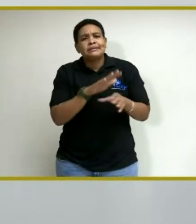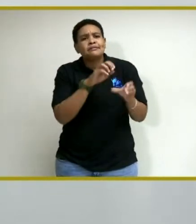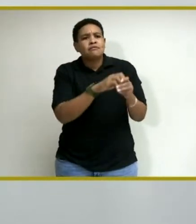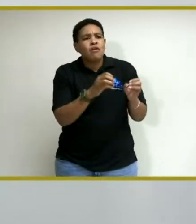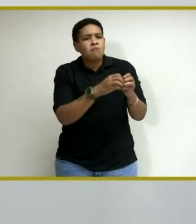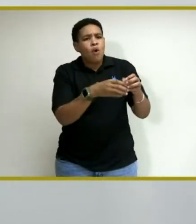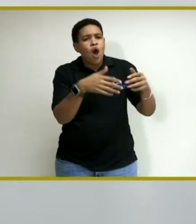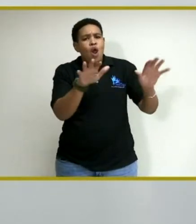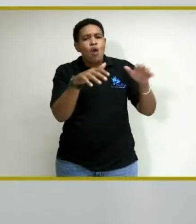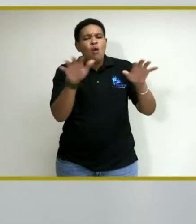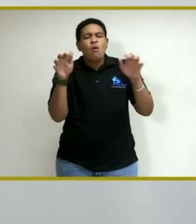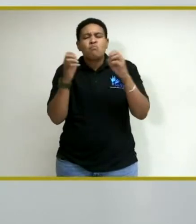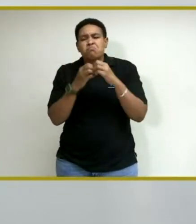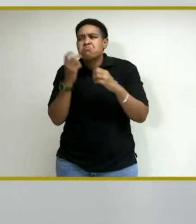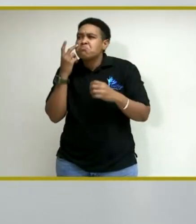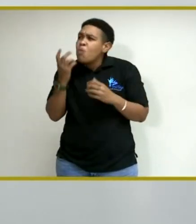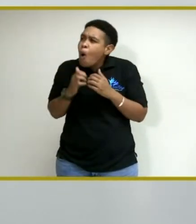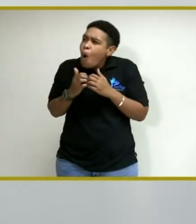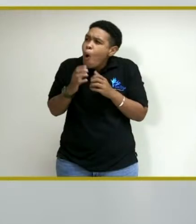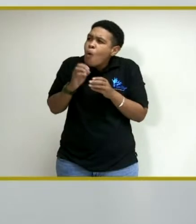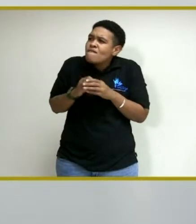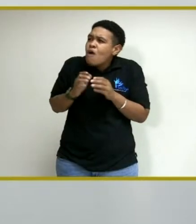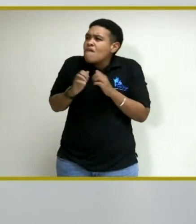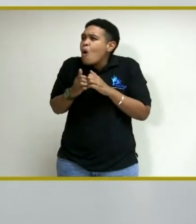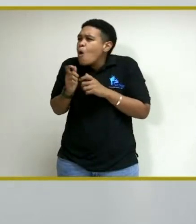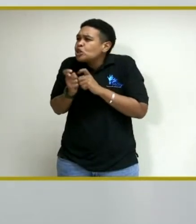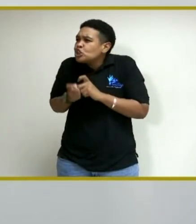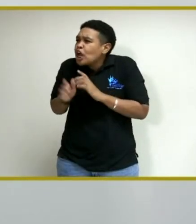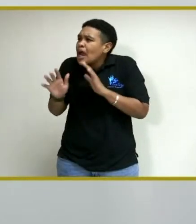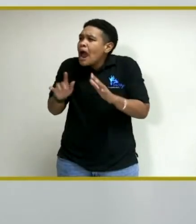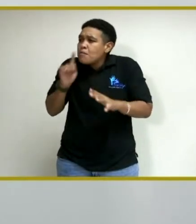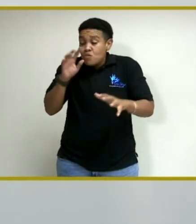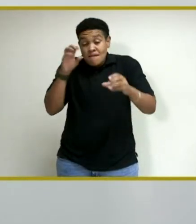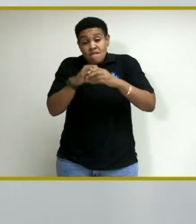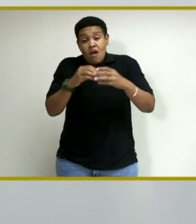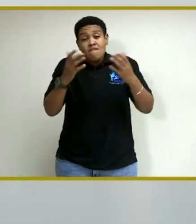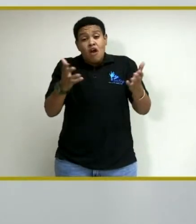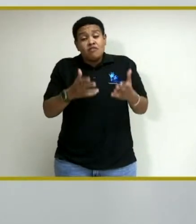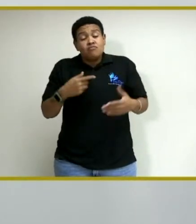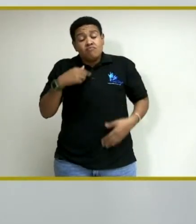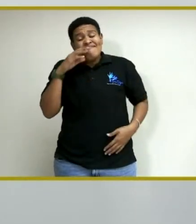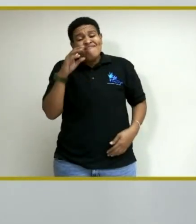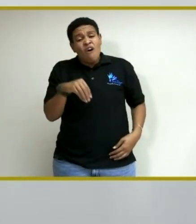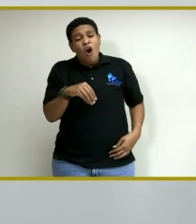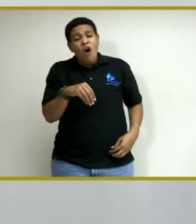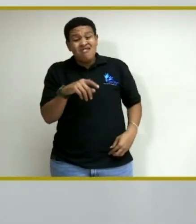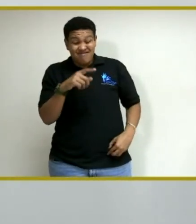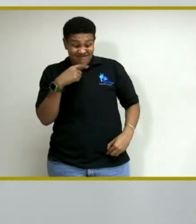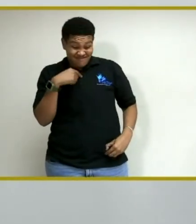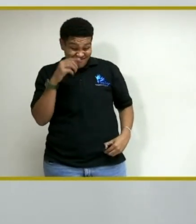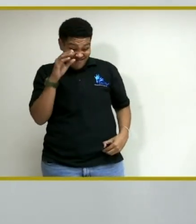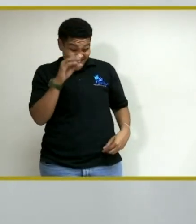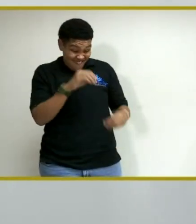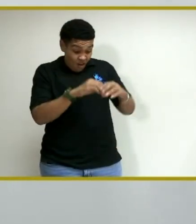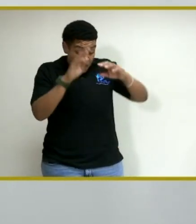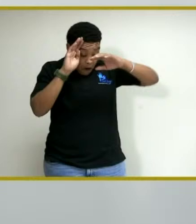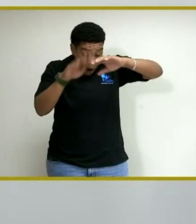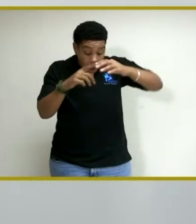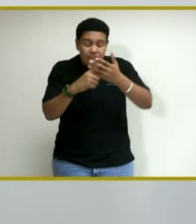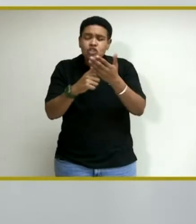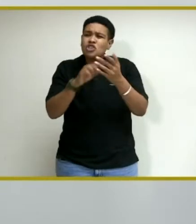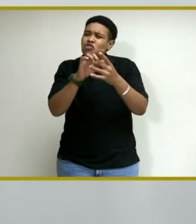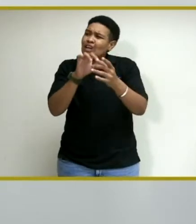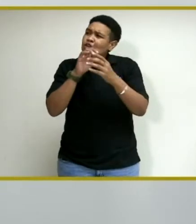have been involved, clearly, public health, in those conversations, as we have been in all the discussions around